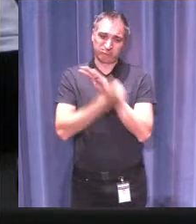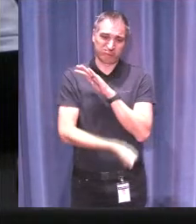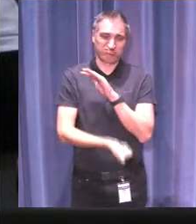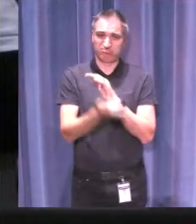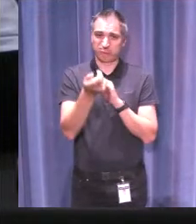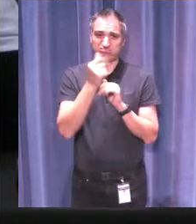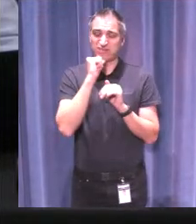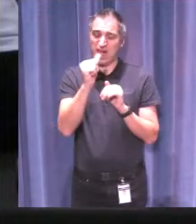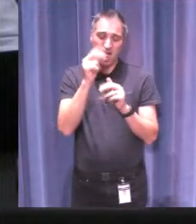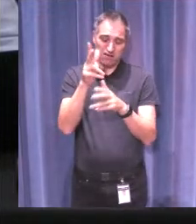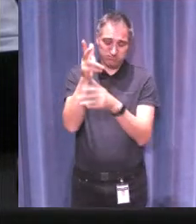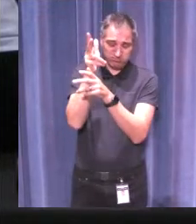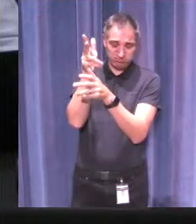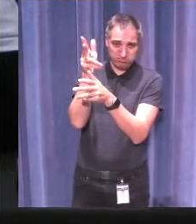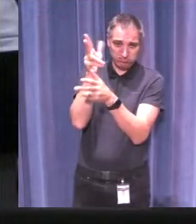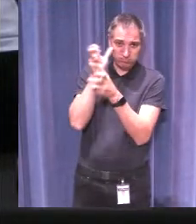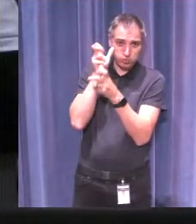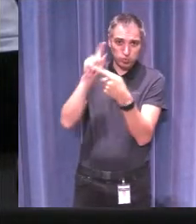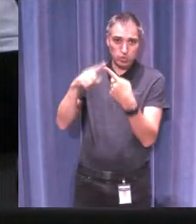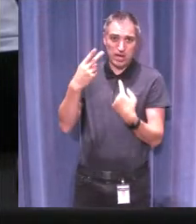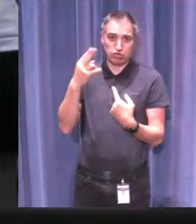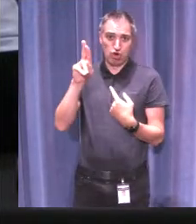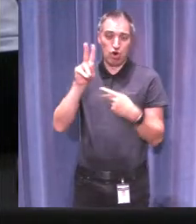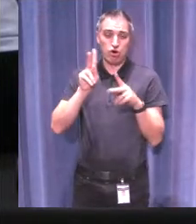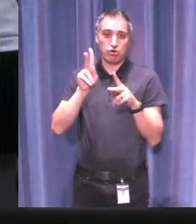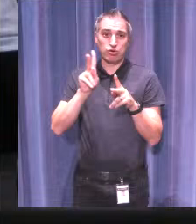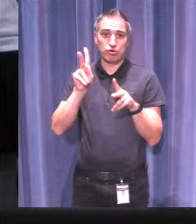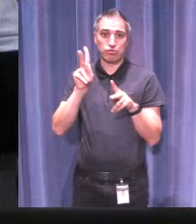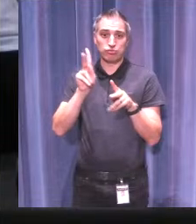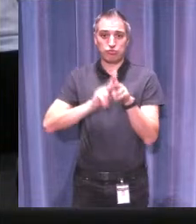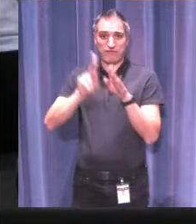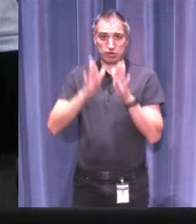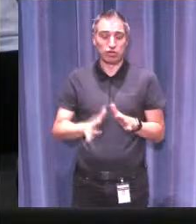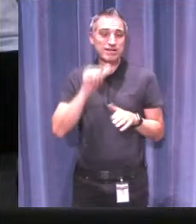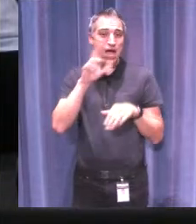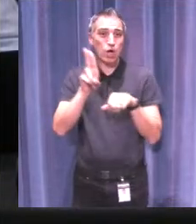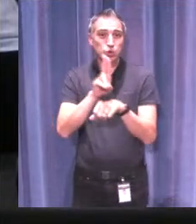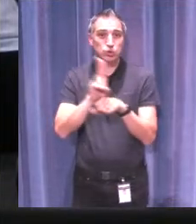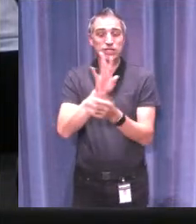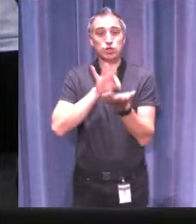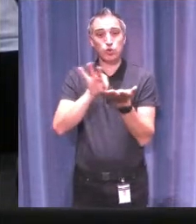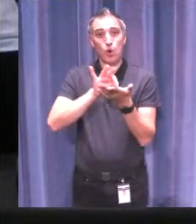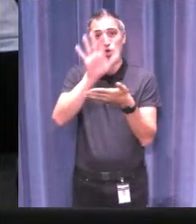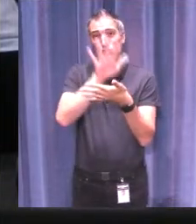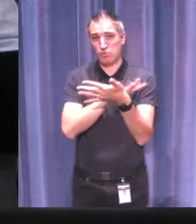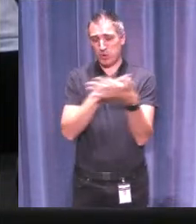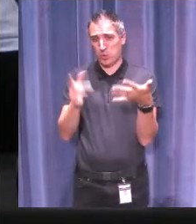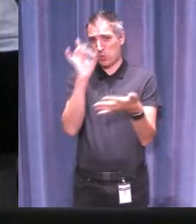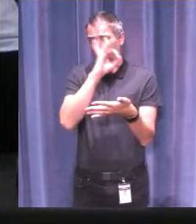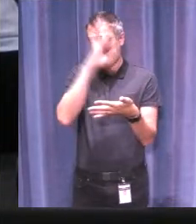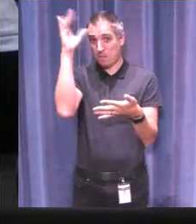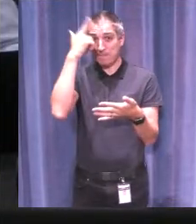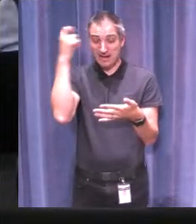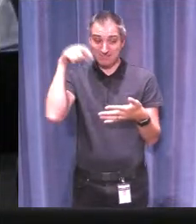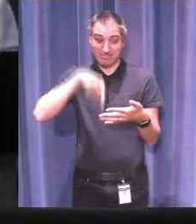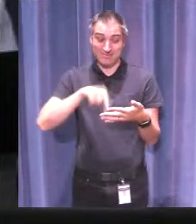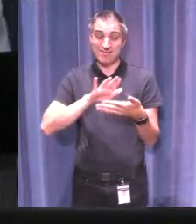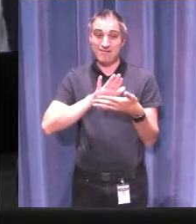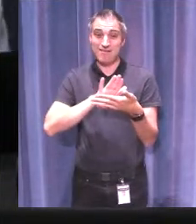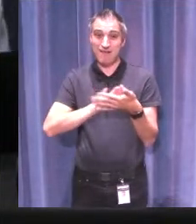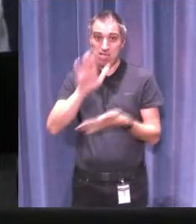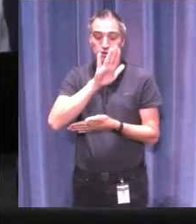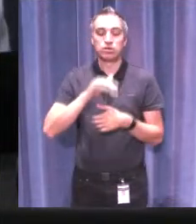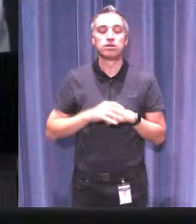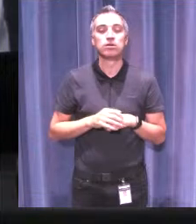HR professionals who do this for a living. Not using a scoring rubric is egregious, especially since this is a college.